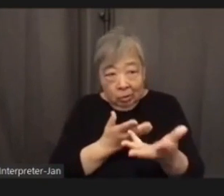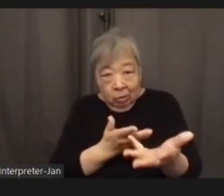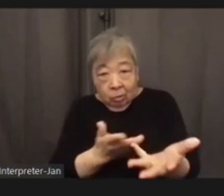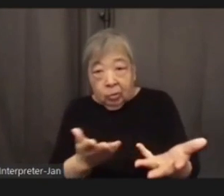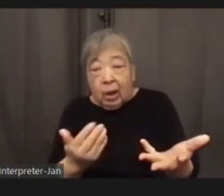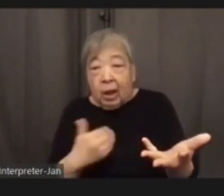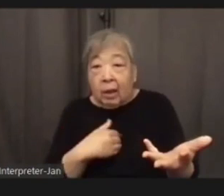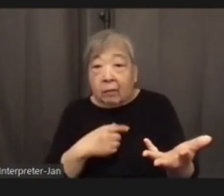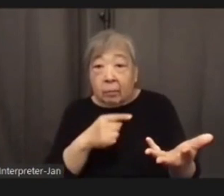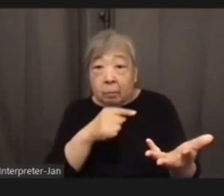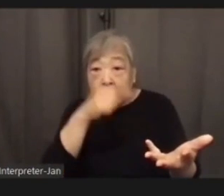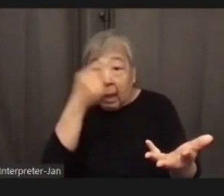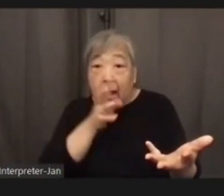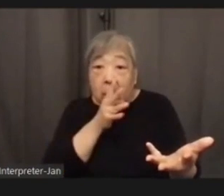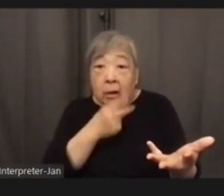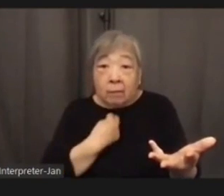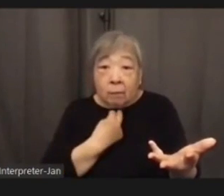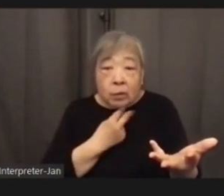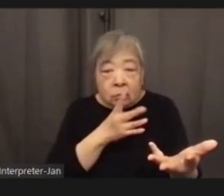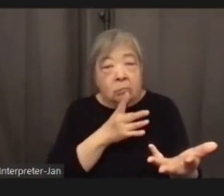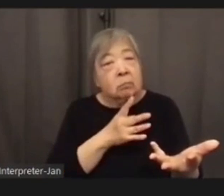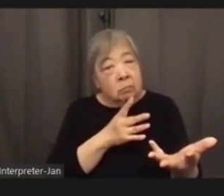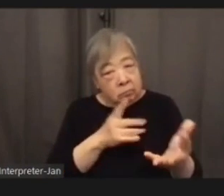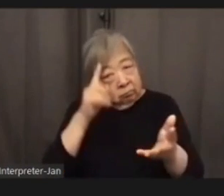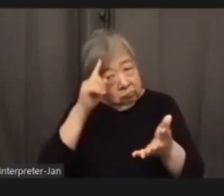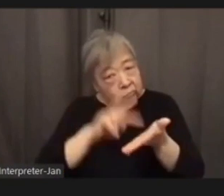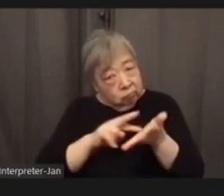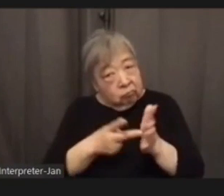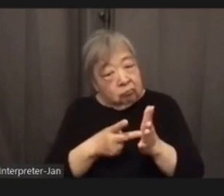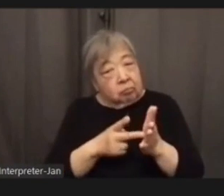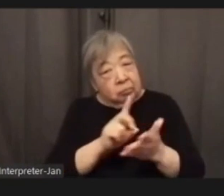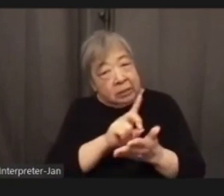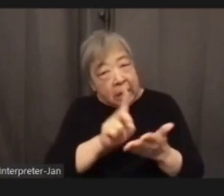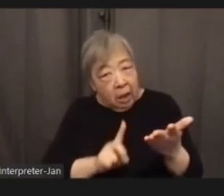was by design, and it was powerful.